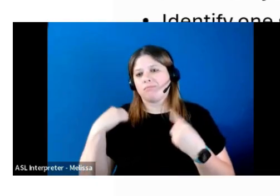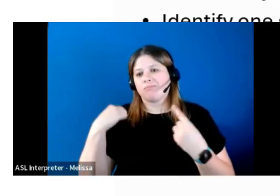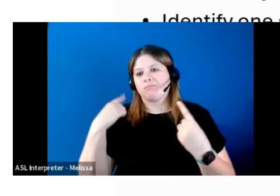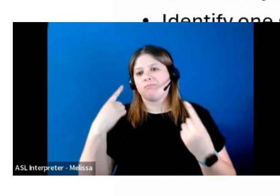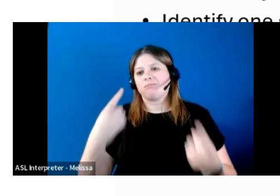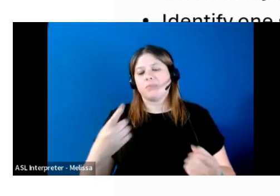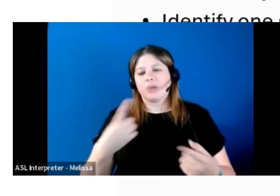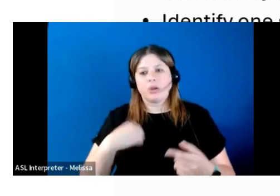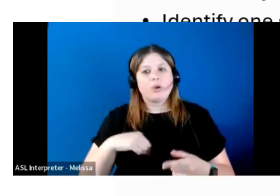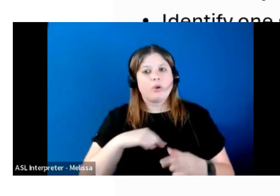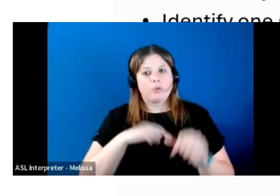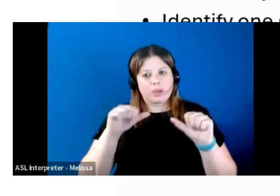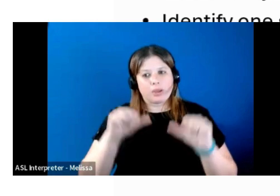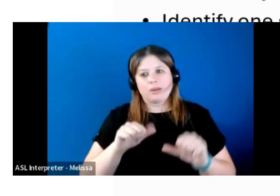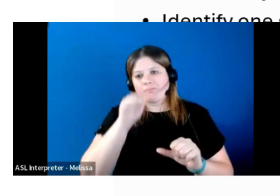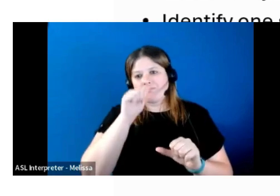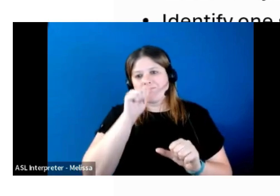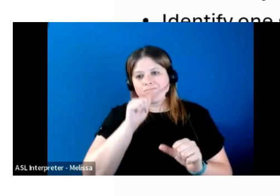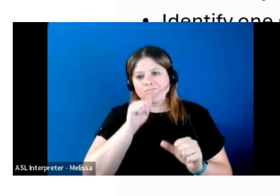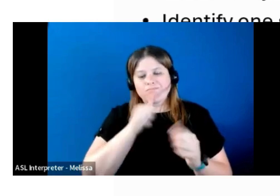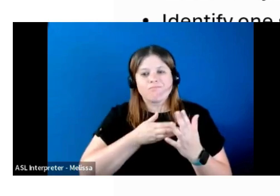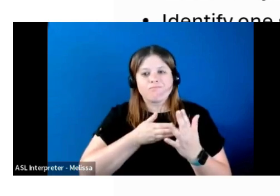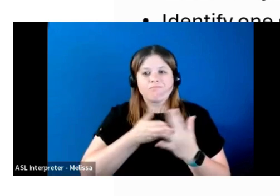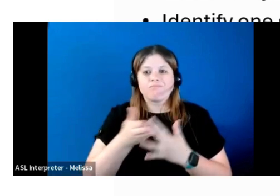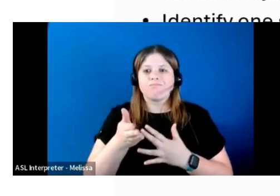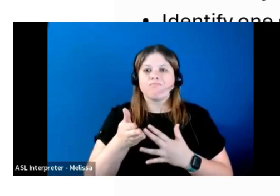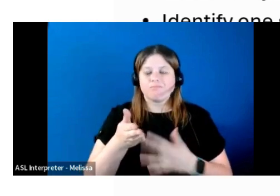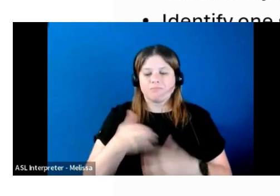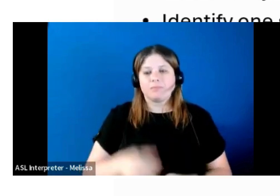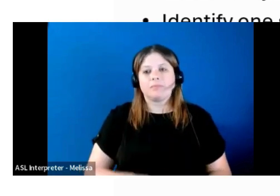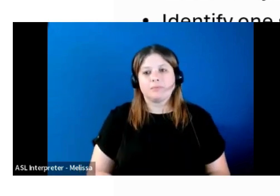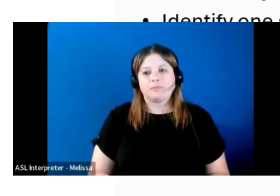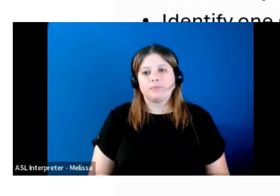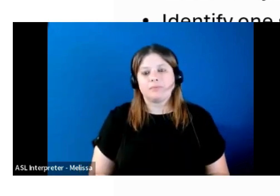We can do hard things.